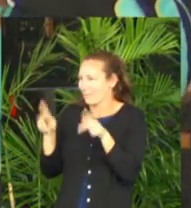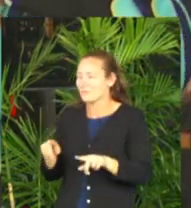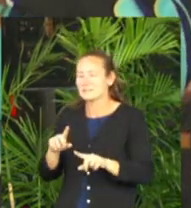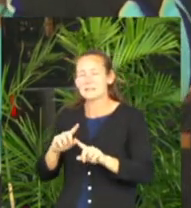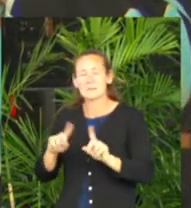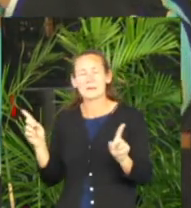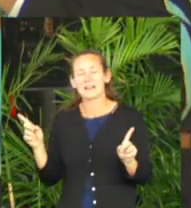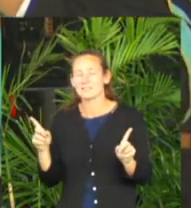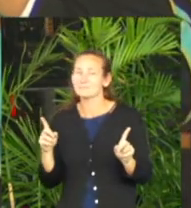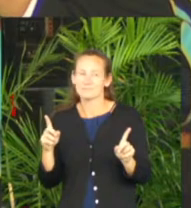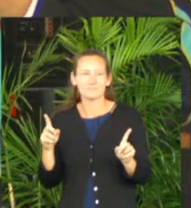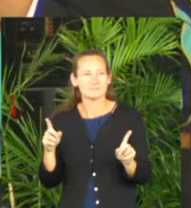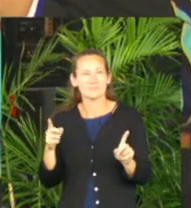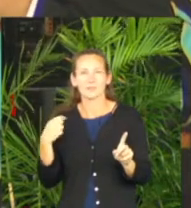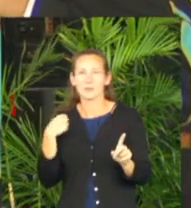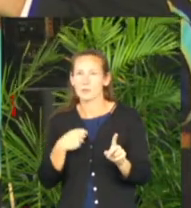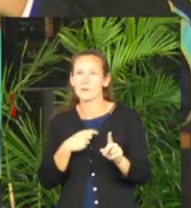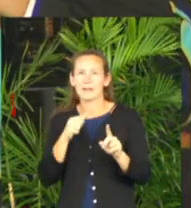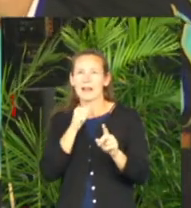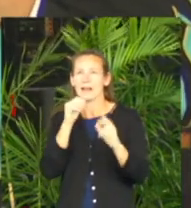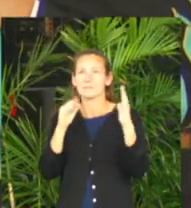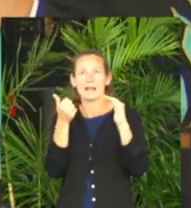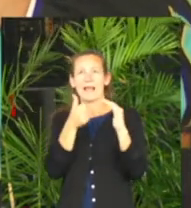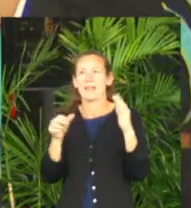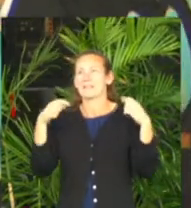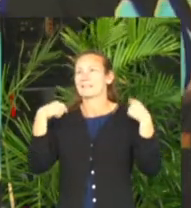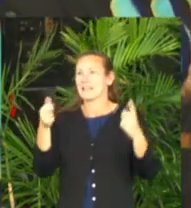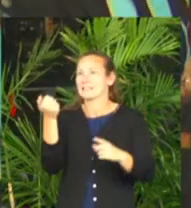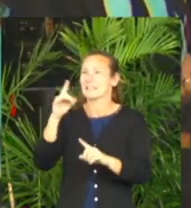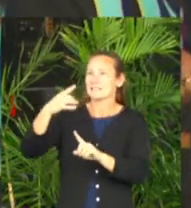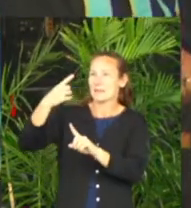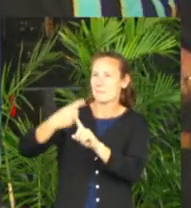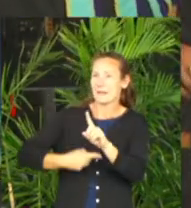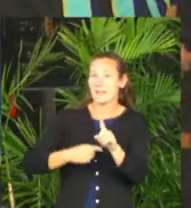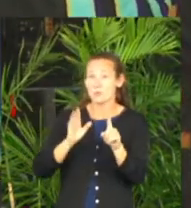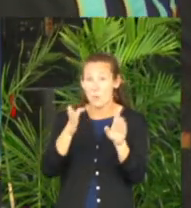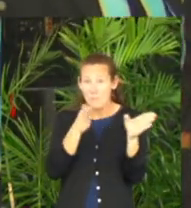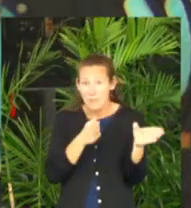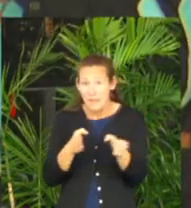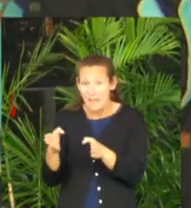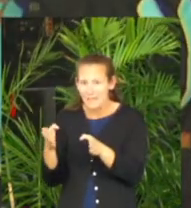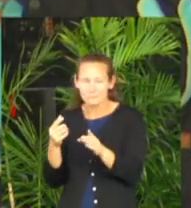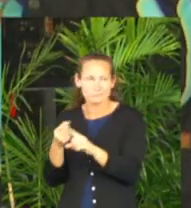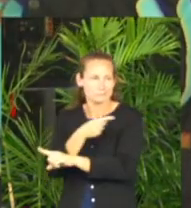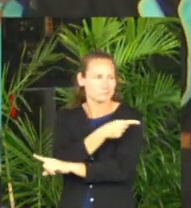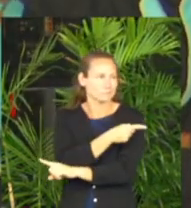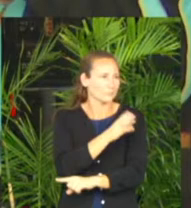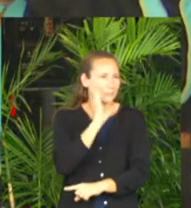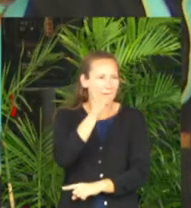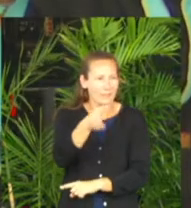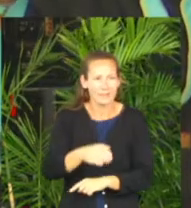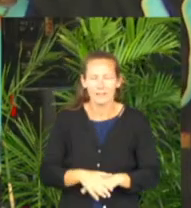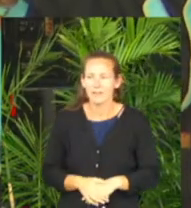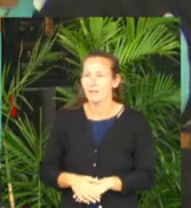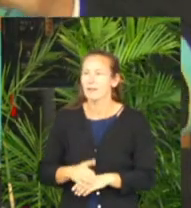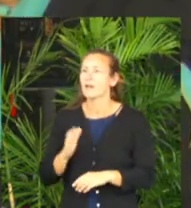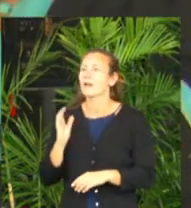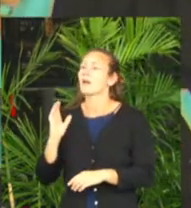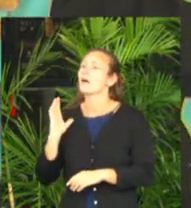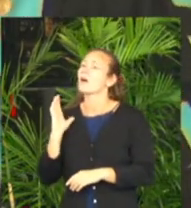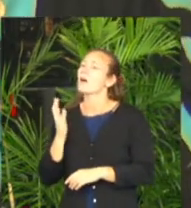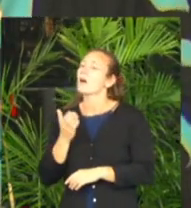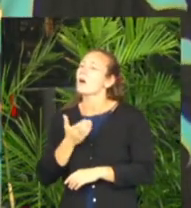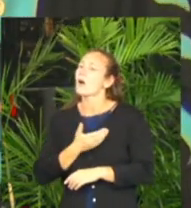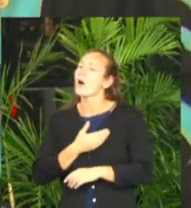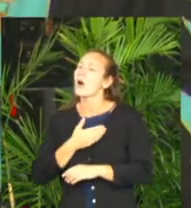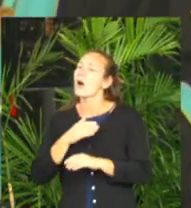constant of the last 18 months. Things are not going to go as planned. Alumni Board President Michelle Vagan does send you her